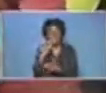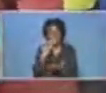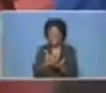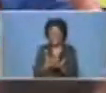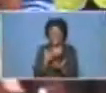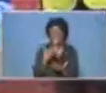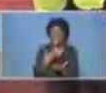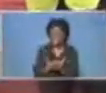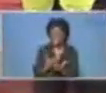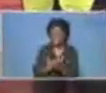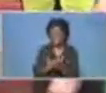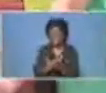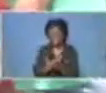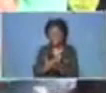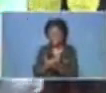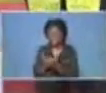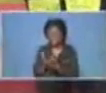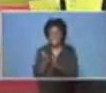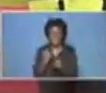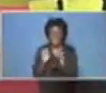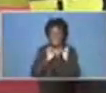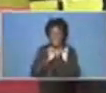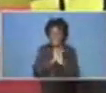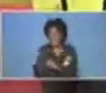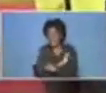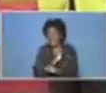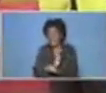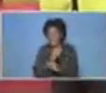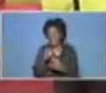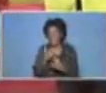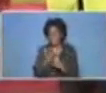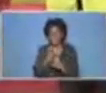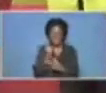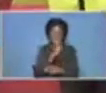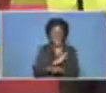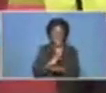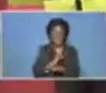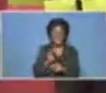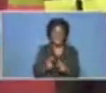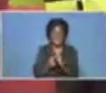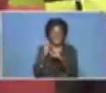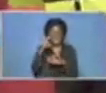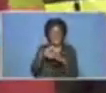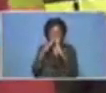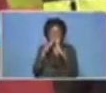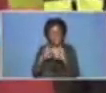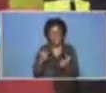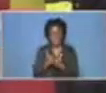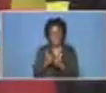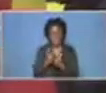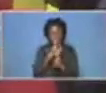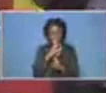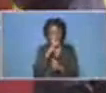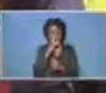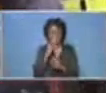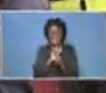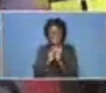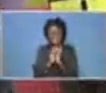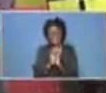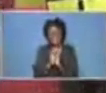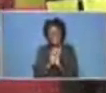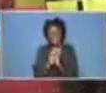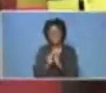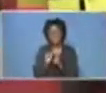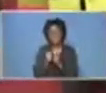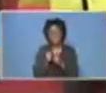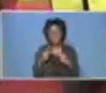between islands, inner islands, especially as an in-house games, and it's a real good competitive sport to help everybody collaborate and